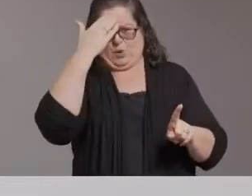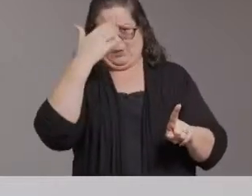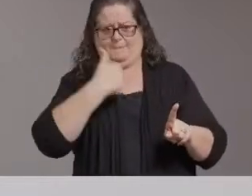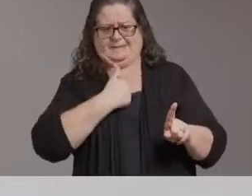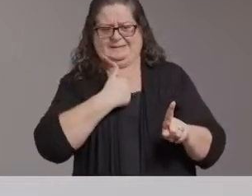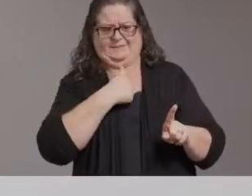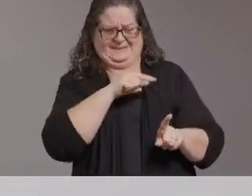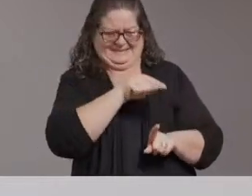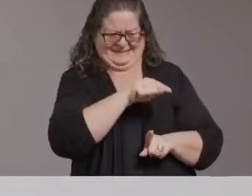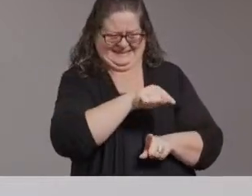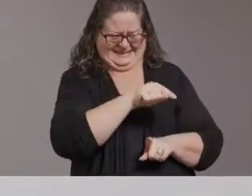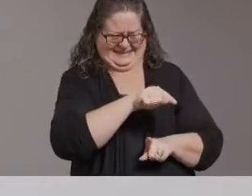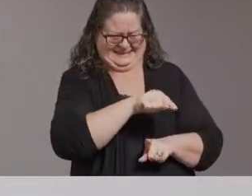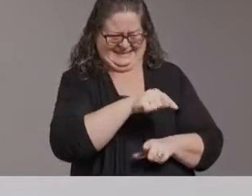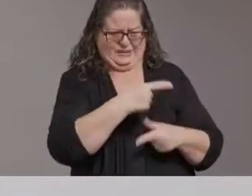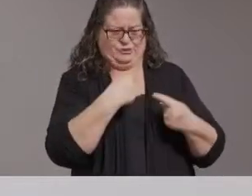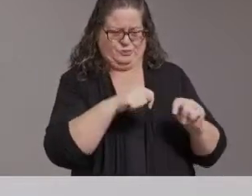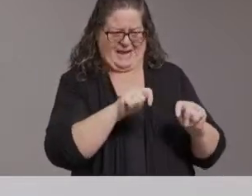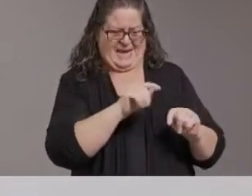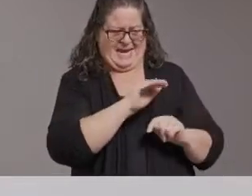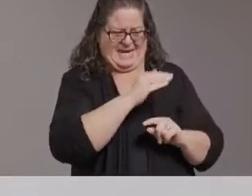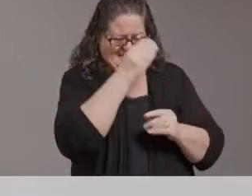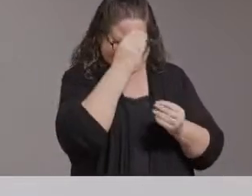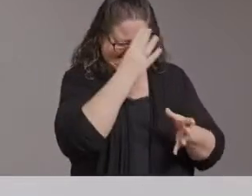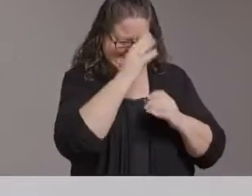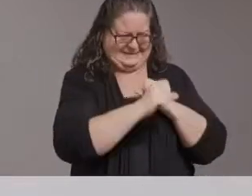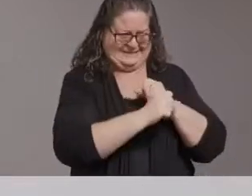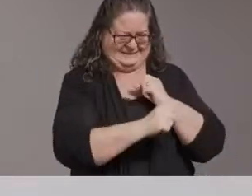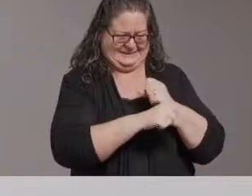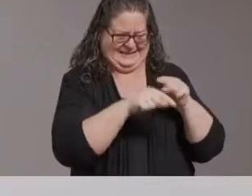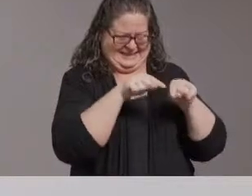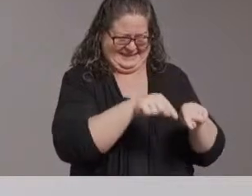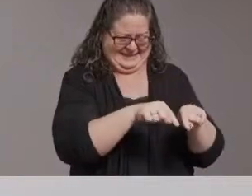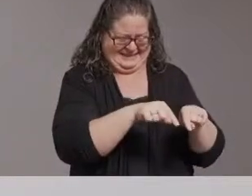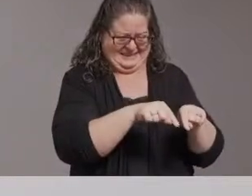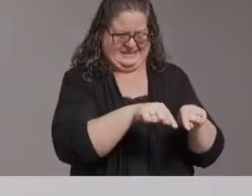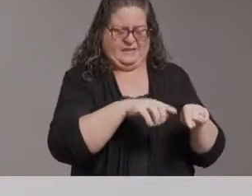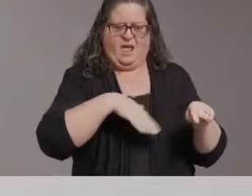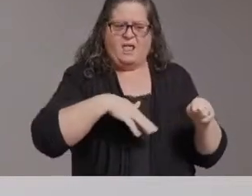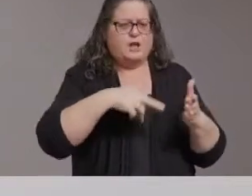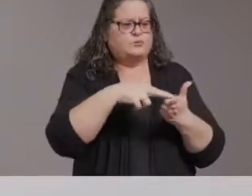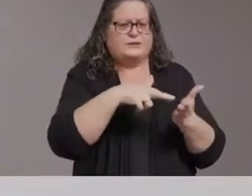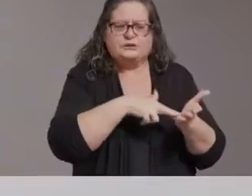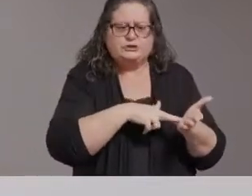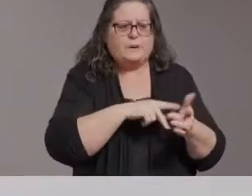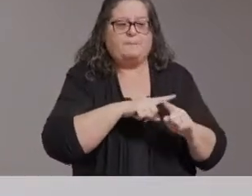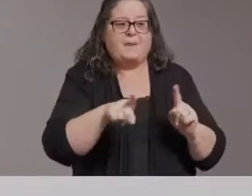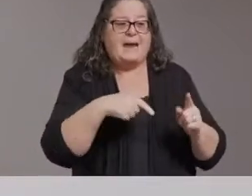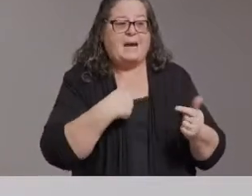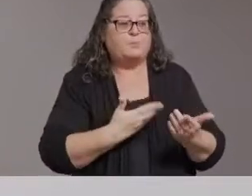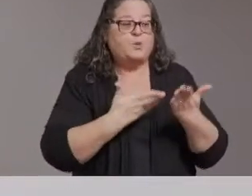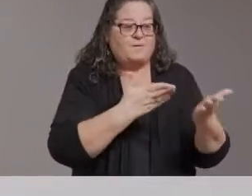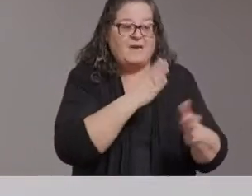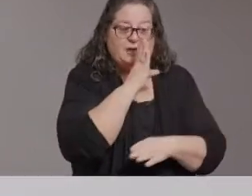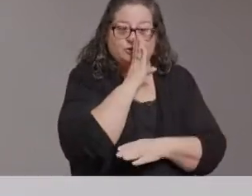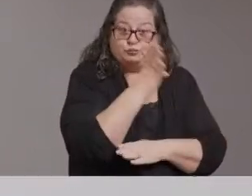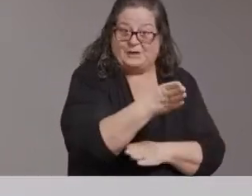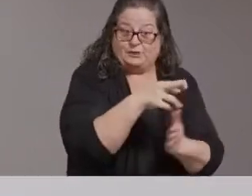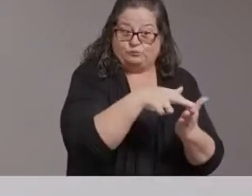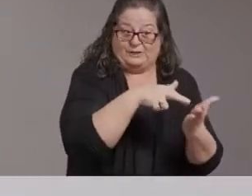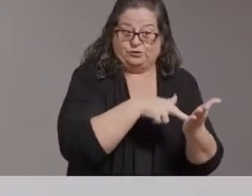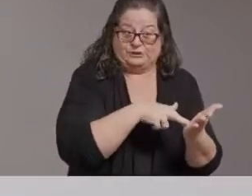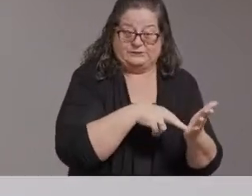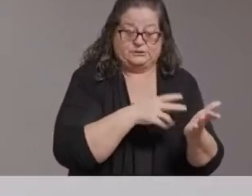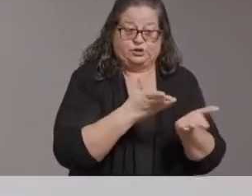had outreach to that had not signed up yet, that we provided direct registration